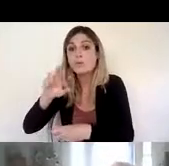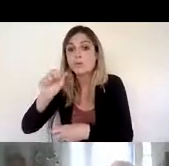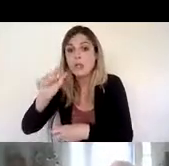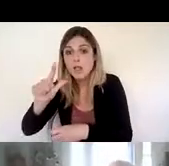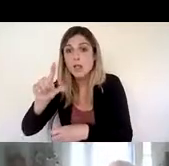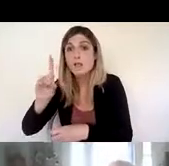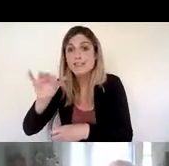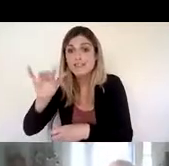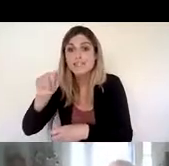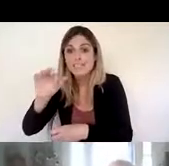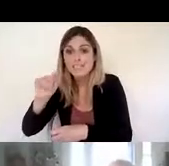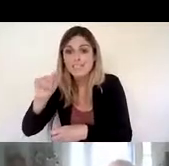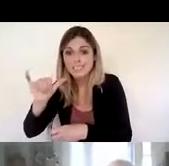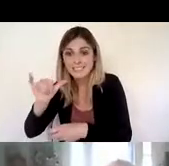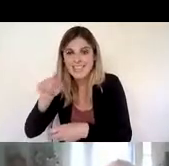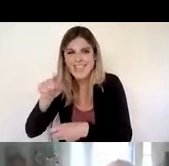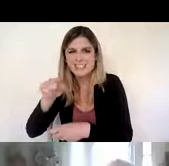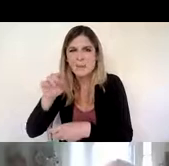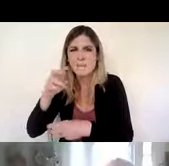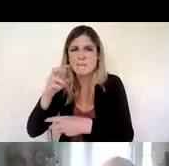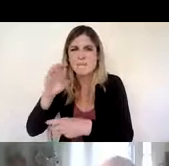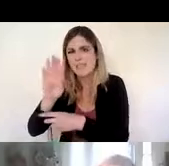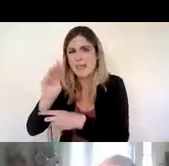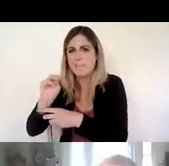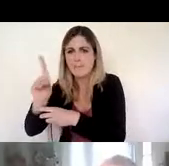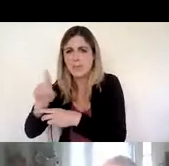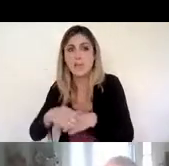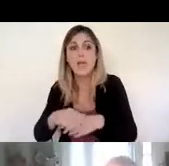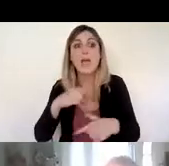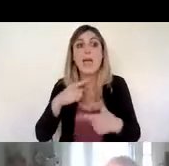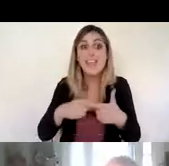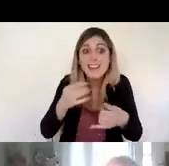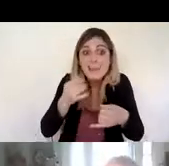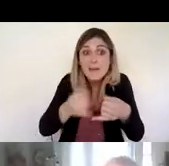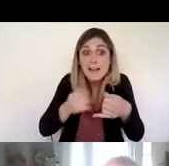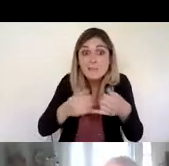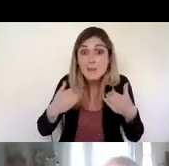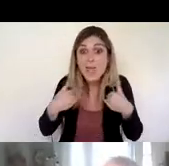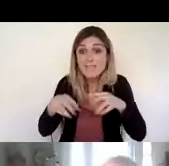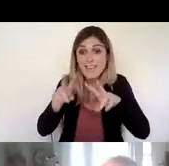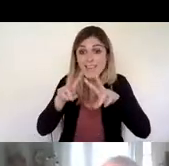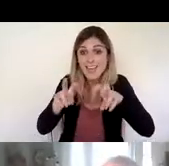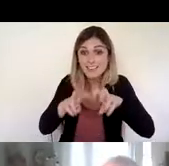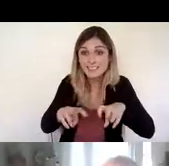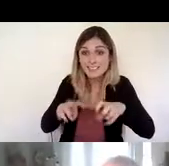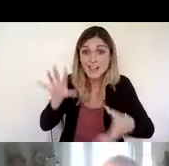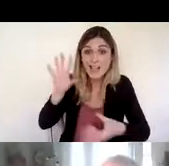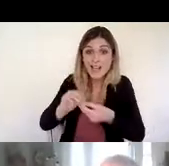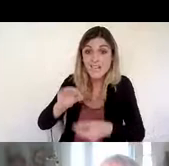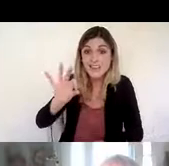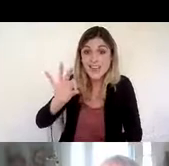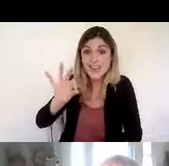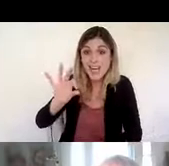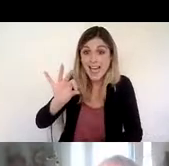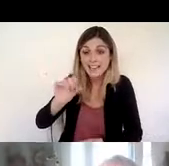of 9 studies. And in that analysis, vegetarians had lower bone mineral density than